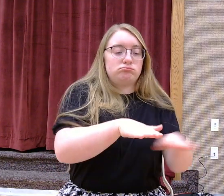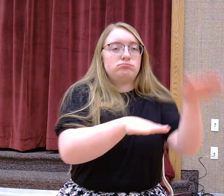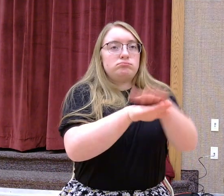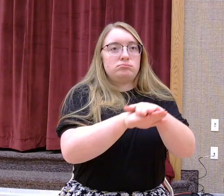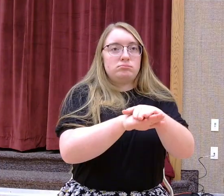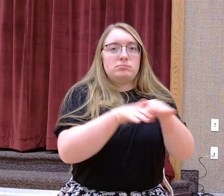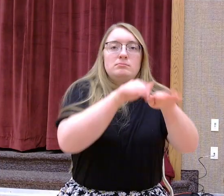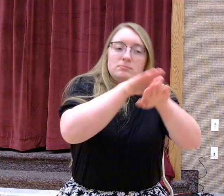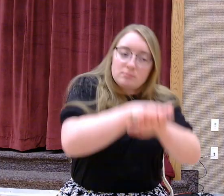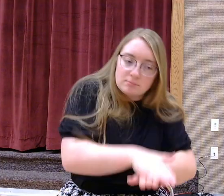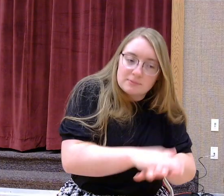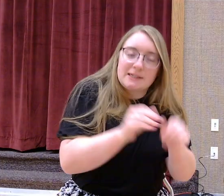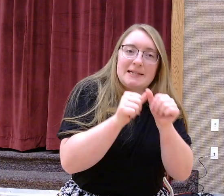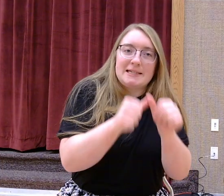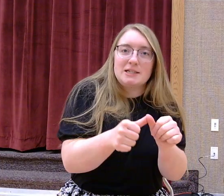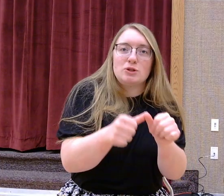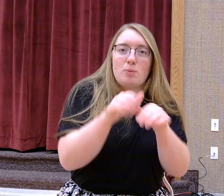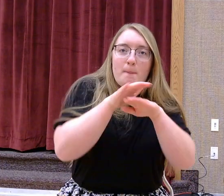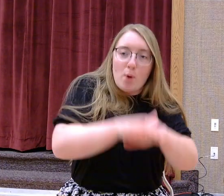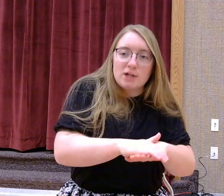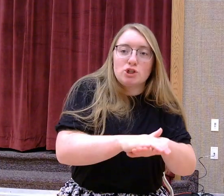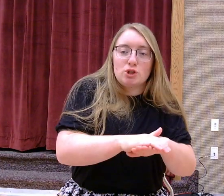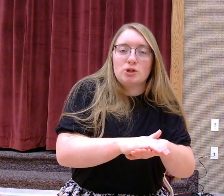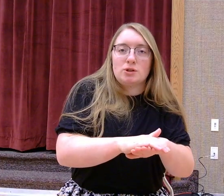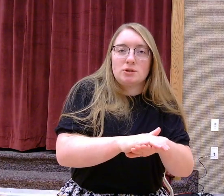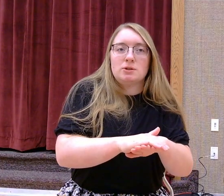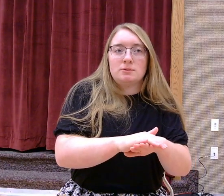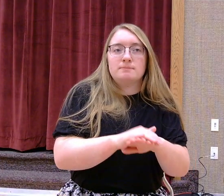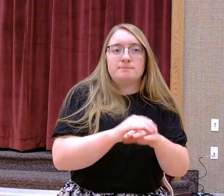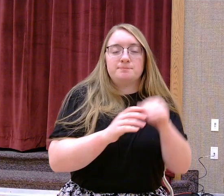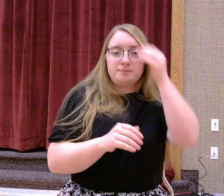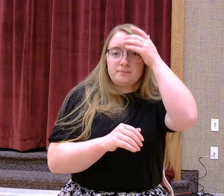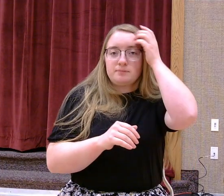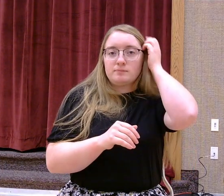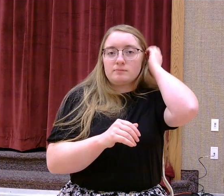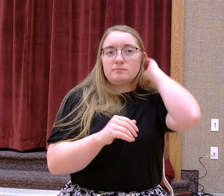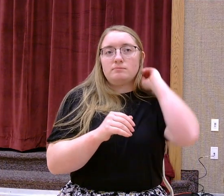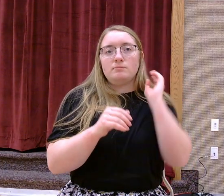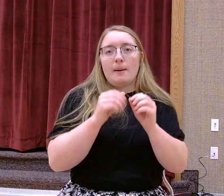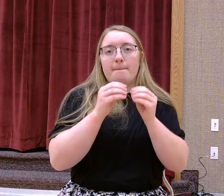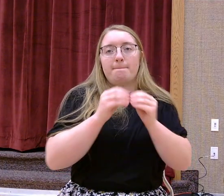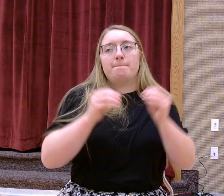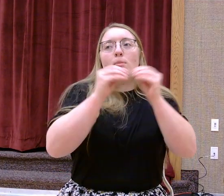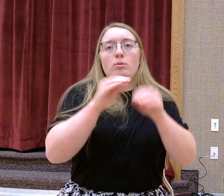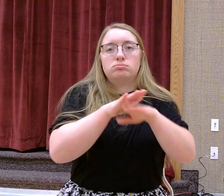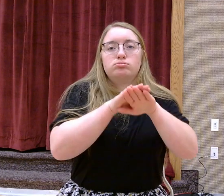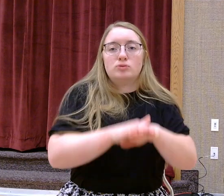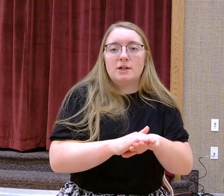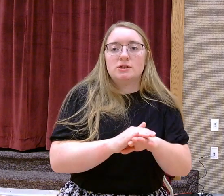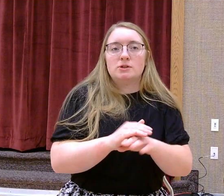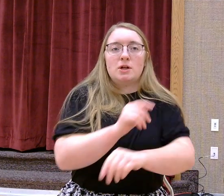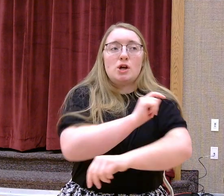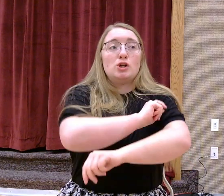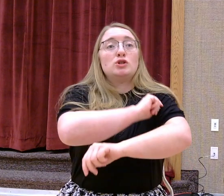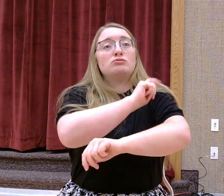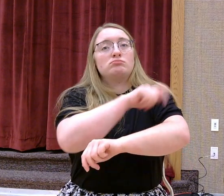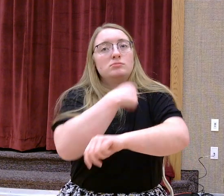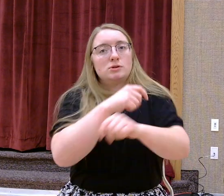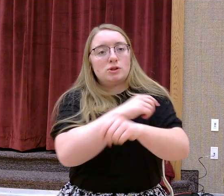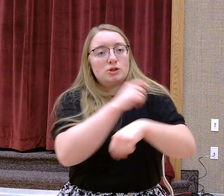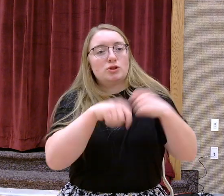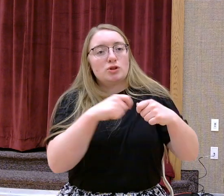Just keep pressure on there and apply pressure over and up. Apply more pressure. Again, tourniquet only if life or